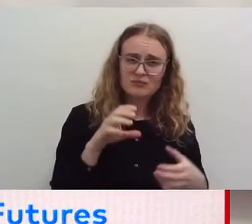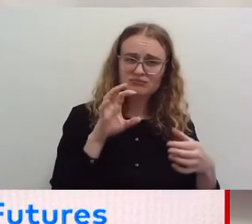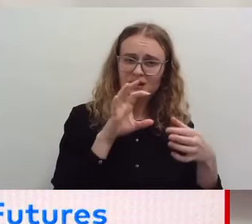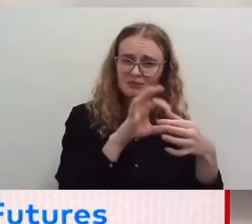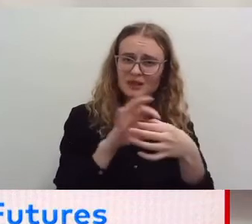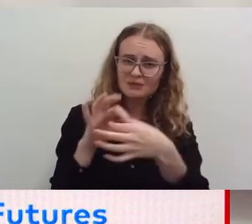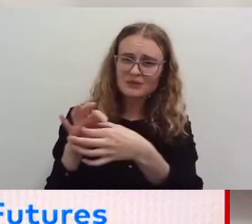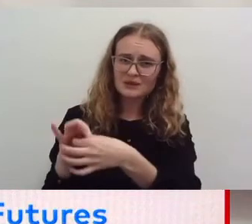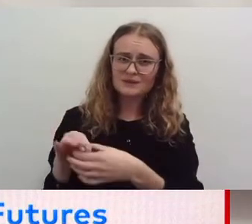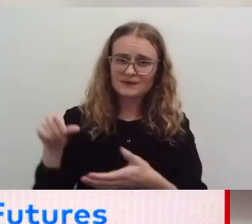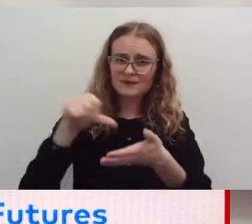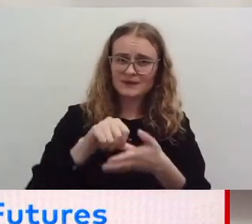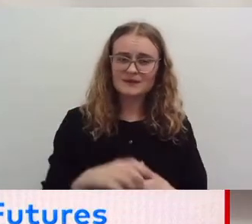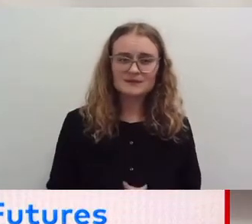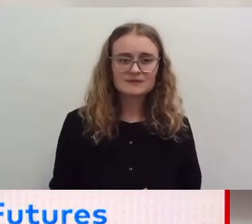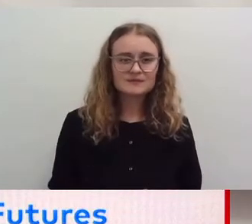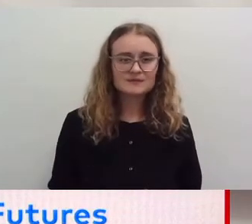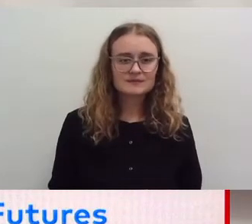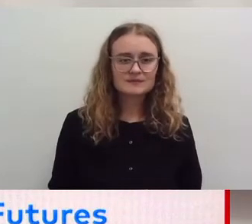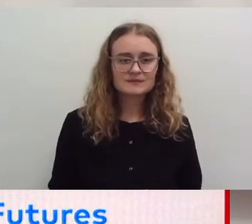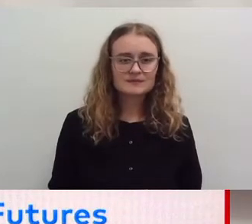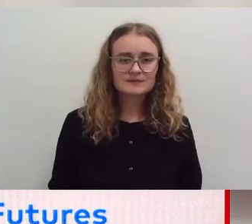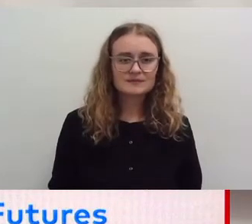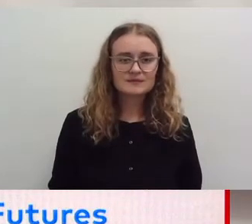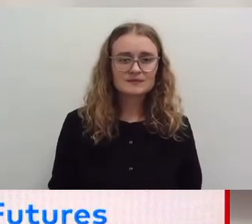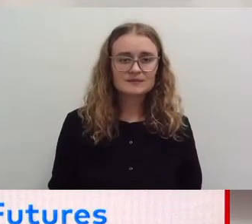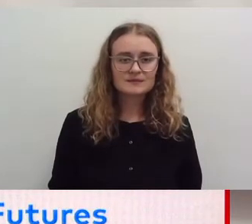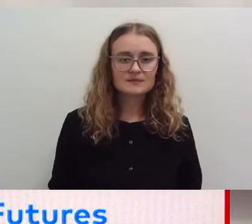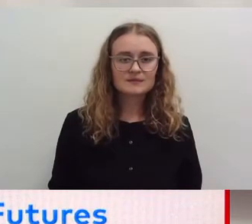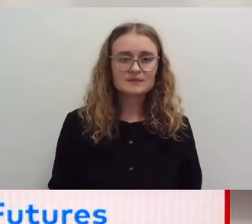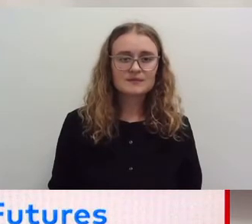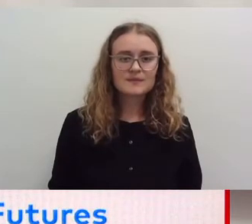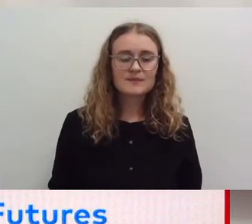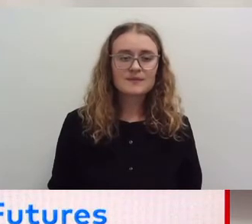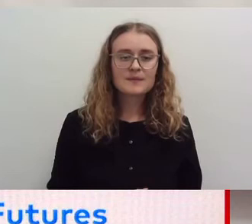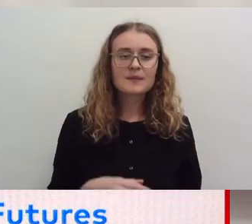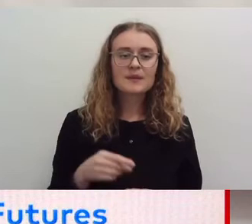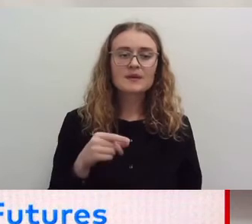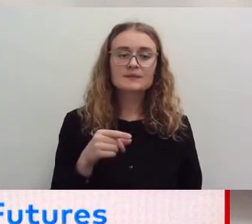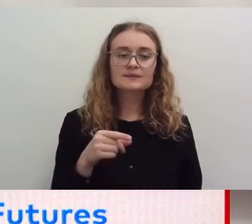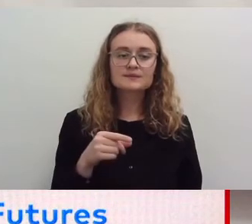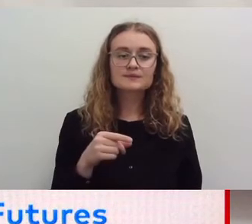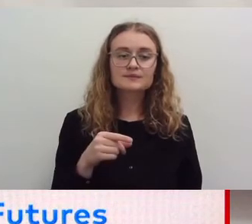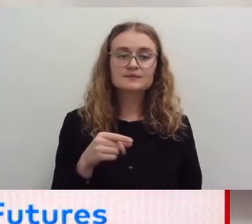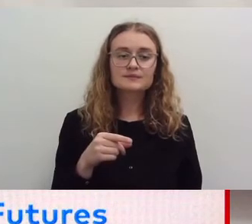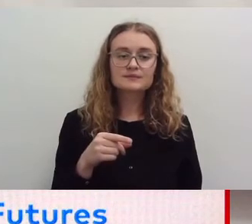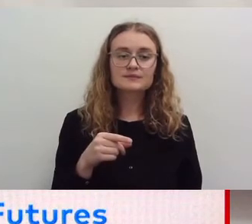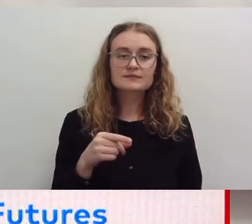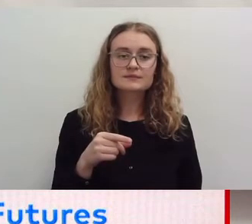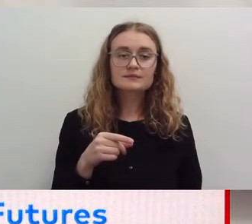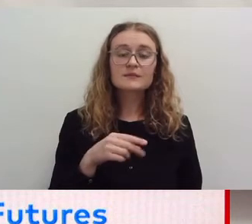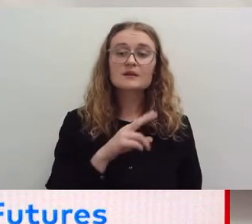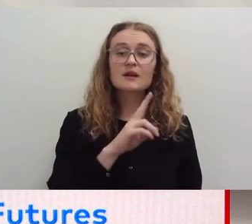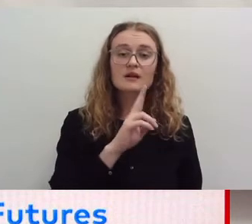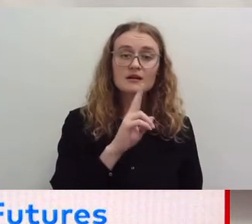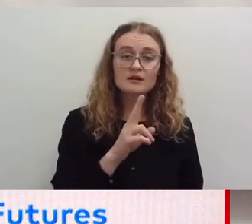Edmund Burke, society is a contract and a pact between those that were, those that are,